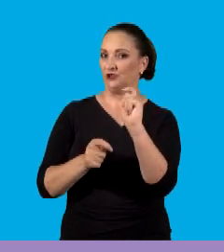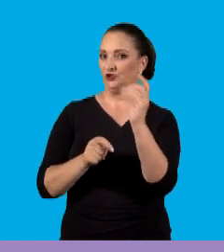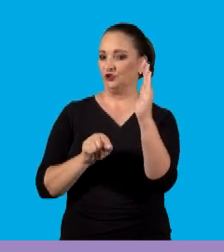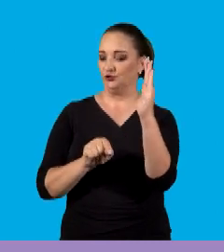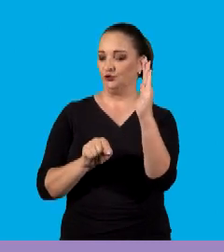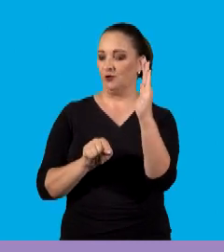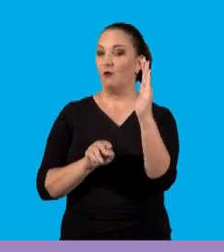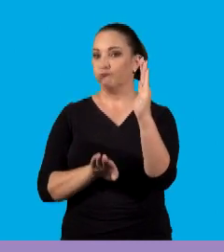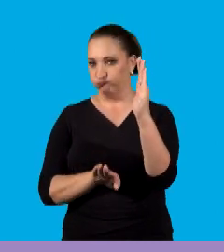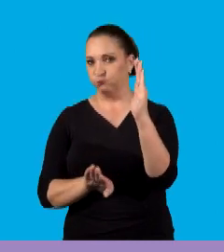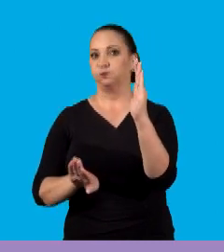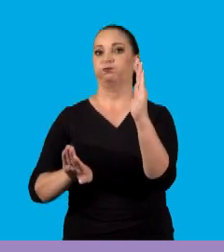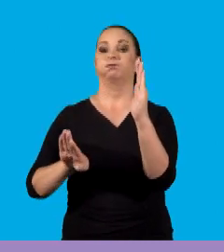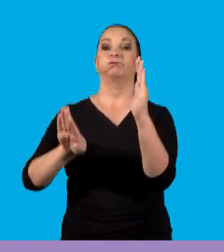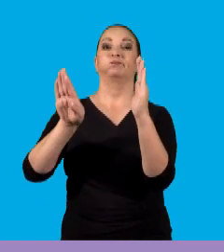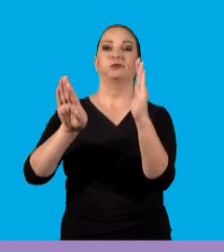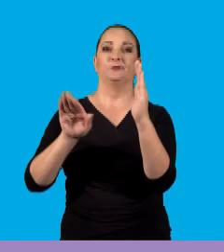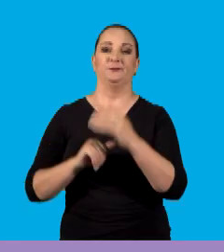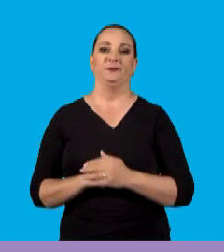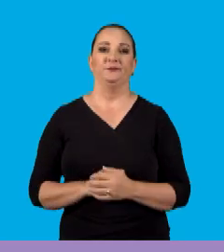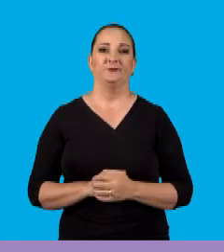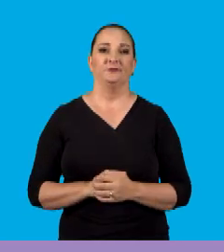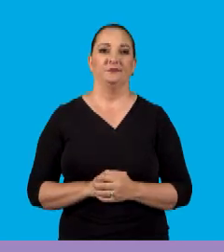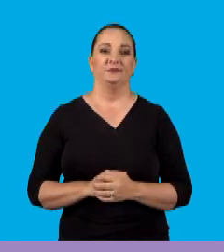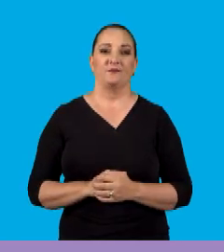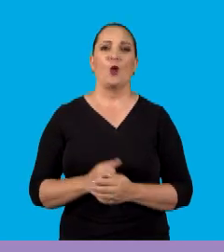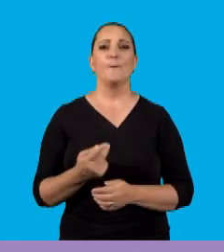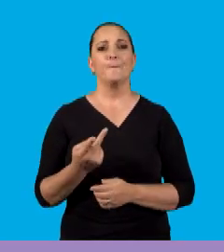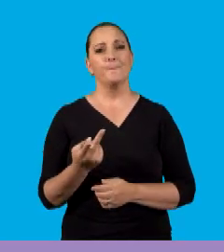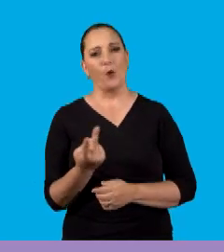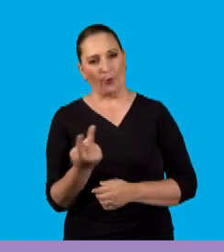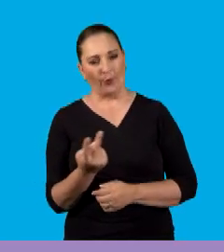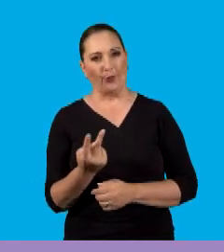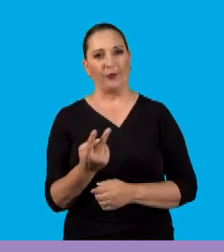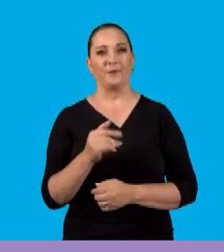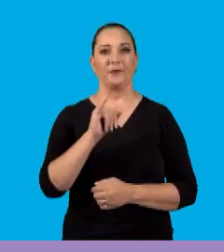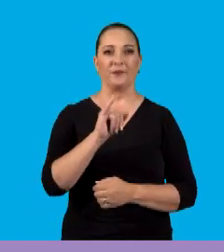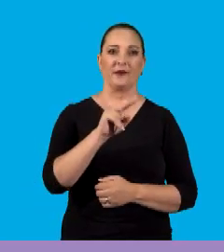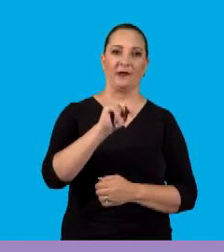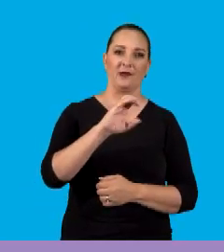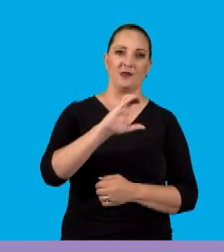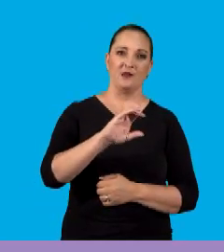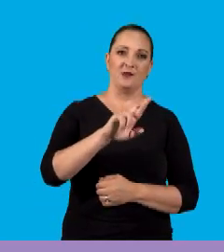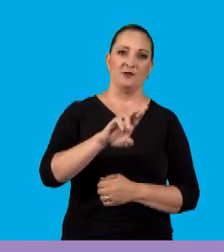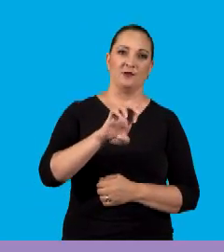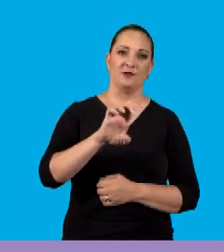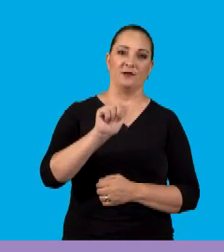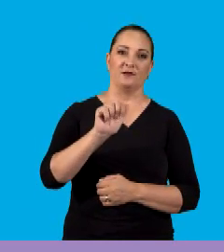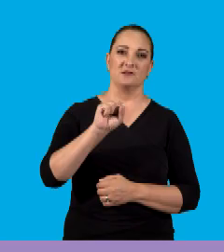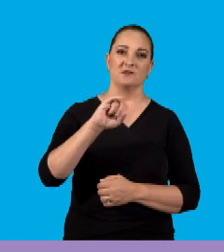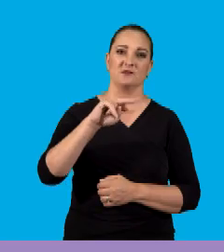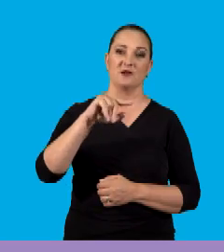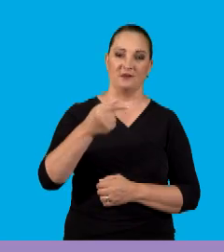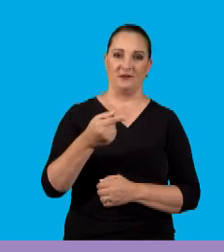where they start increasing. So this graph would be both an increasing and a